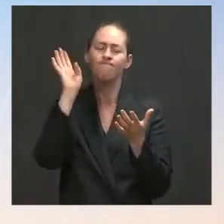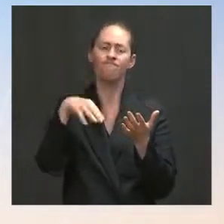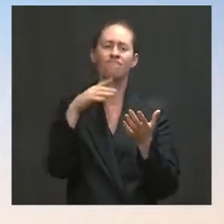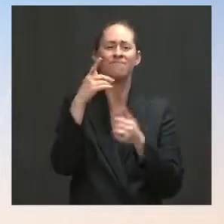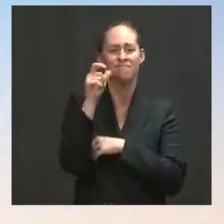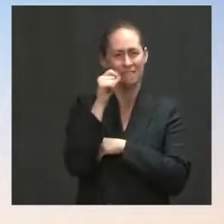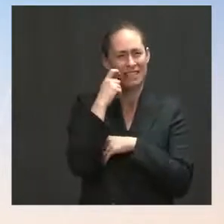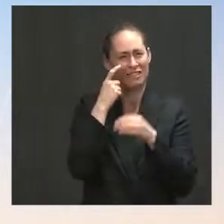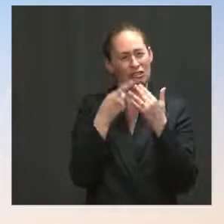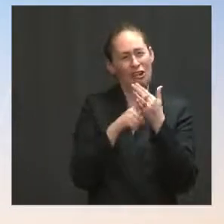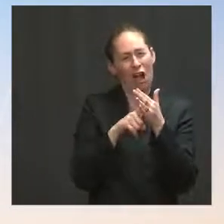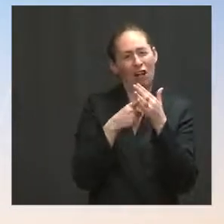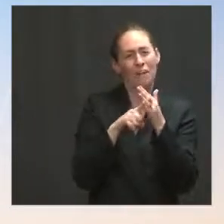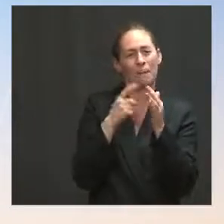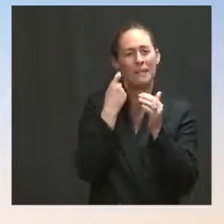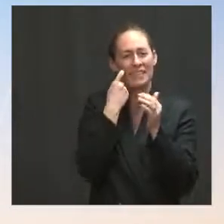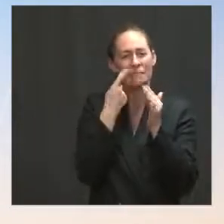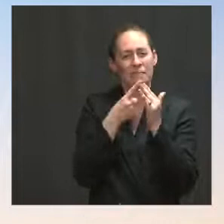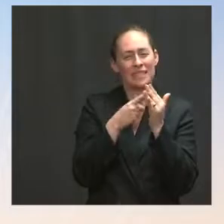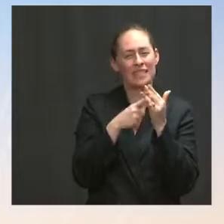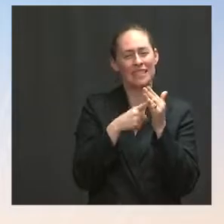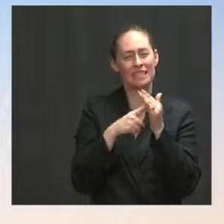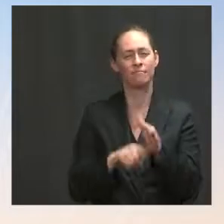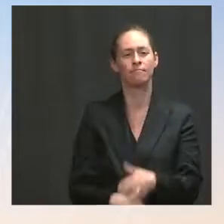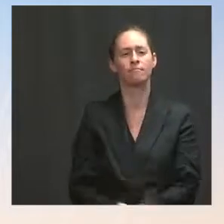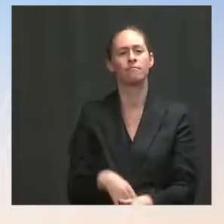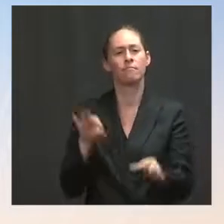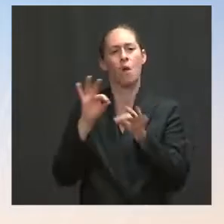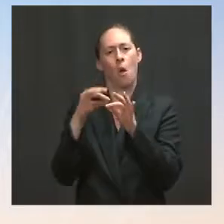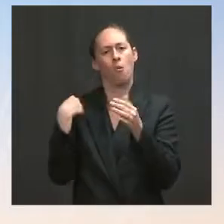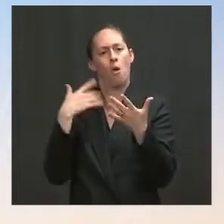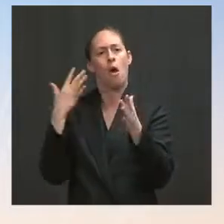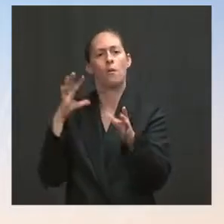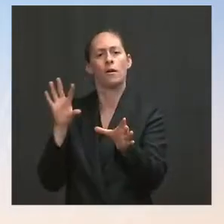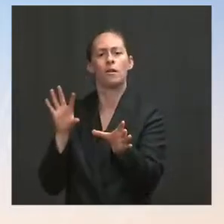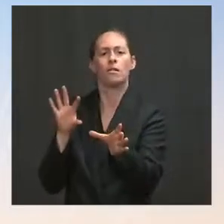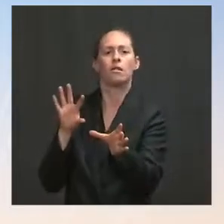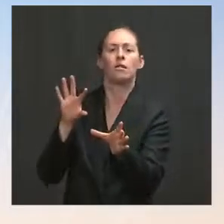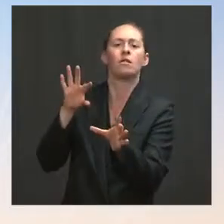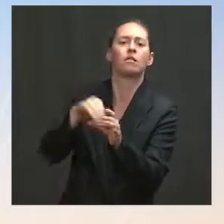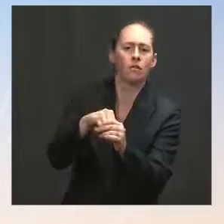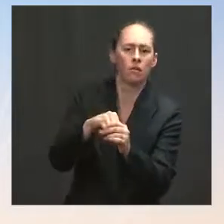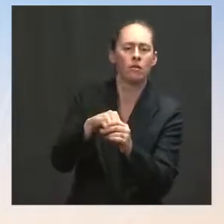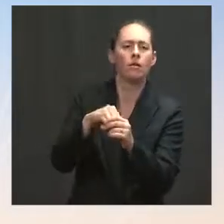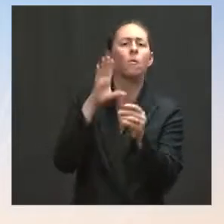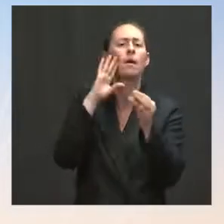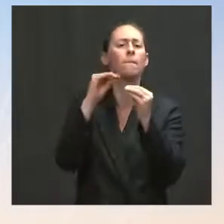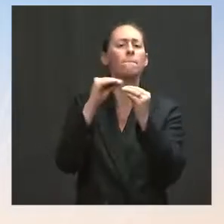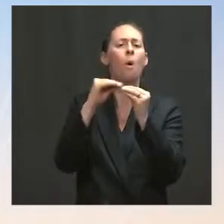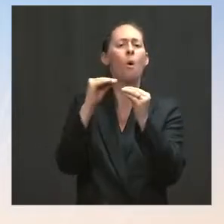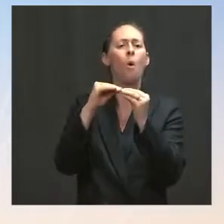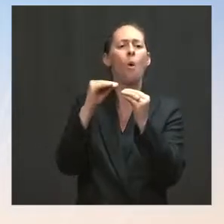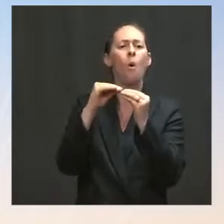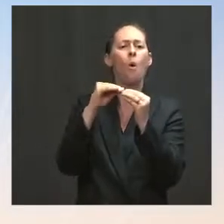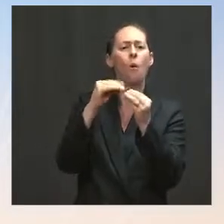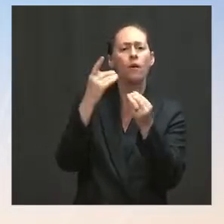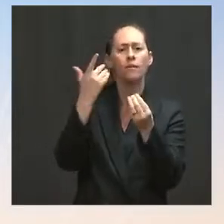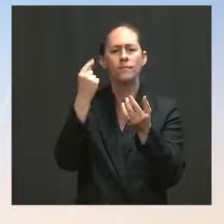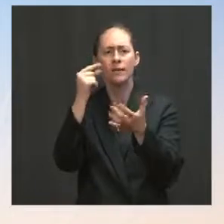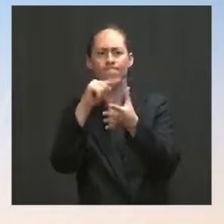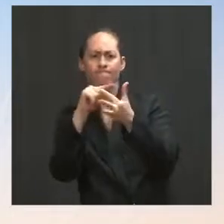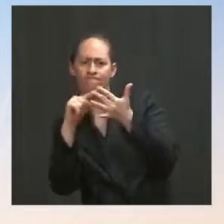the beginning, but an important step in our engagement that will certainly continue from a range of entities in the federal government moving